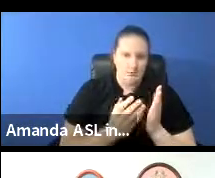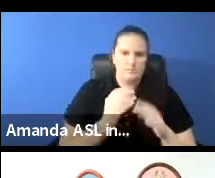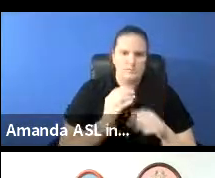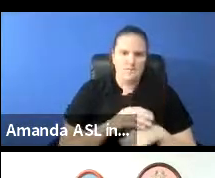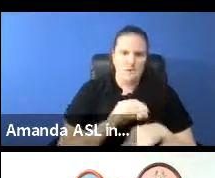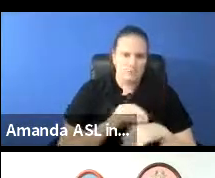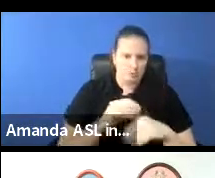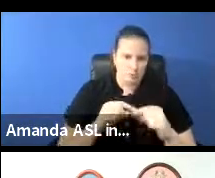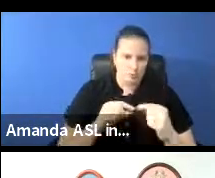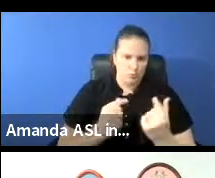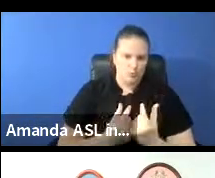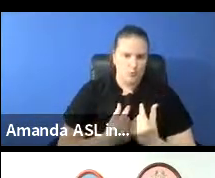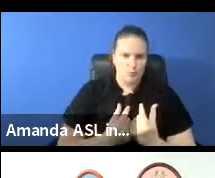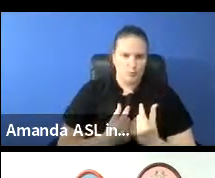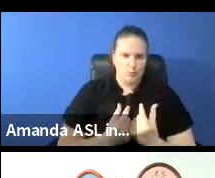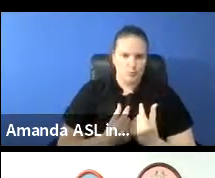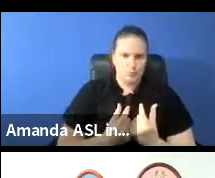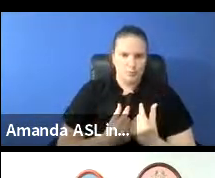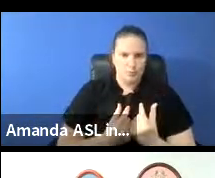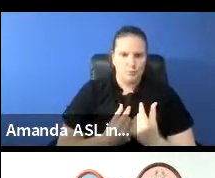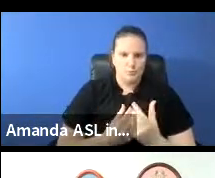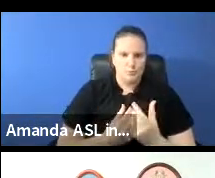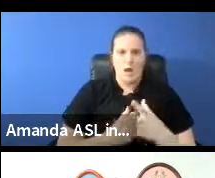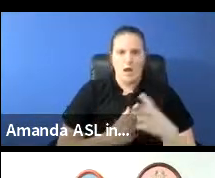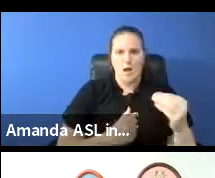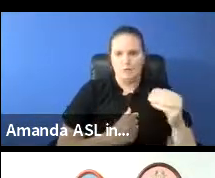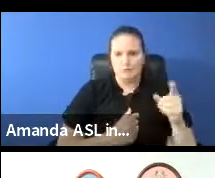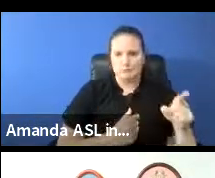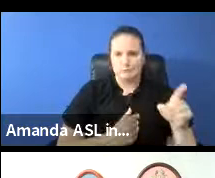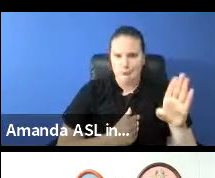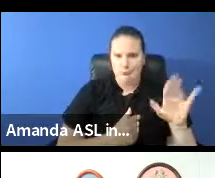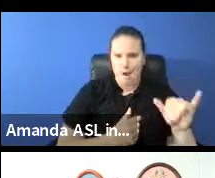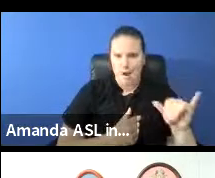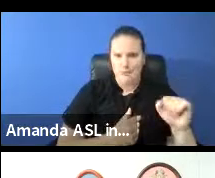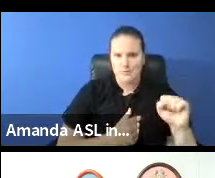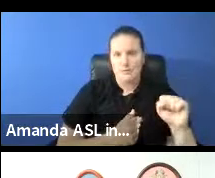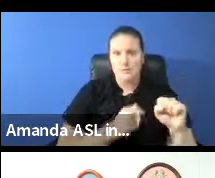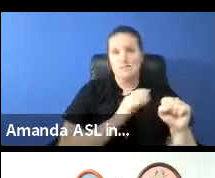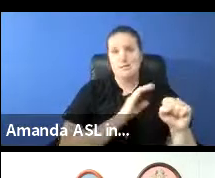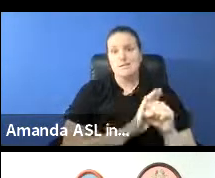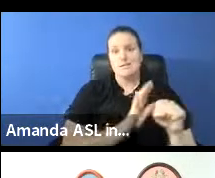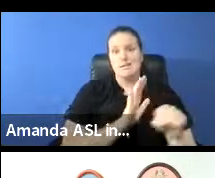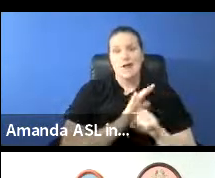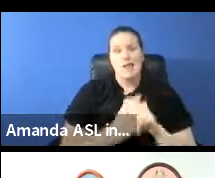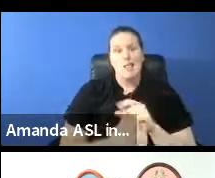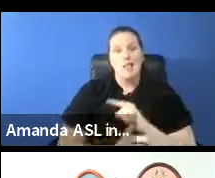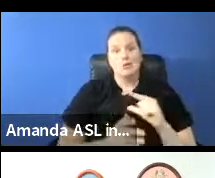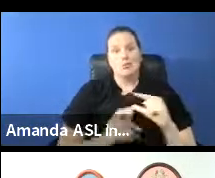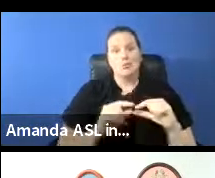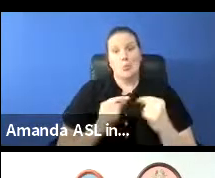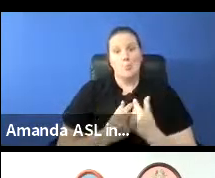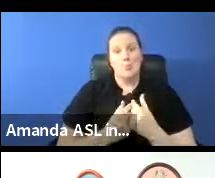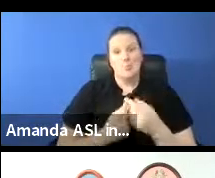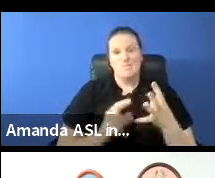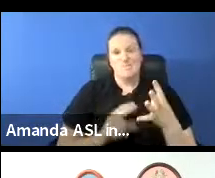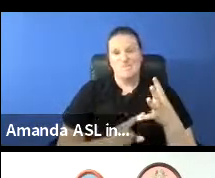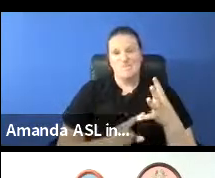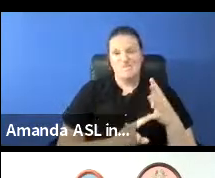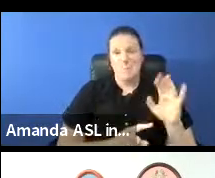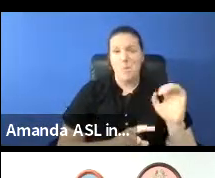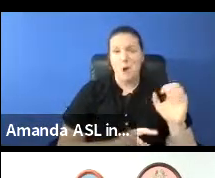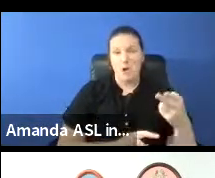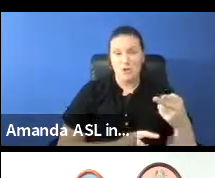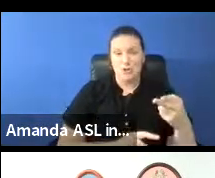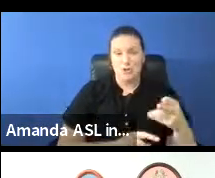groups and ultimately taking it to the bi-state ledge group in late March for their